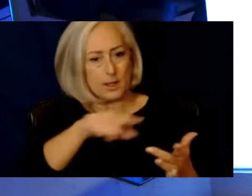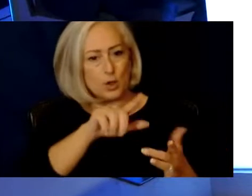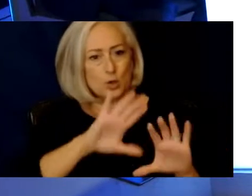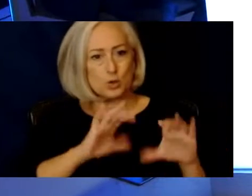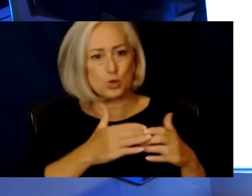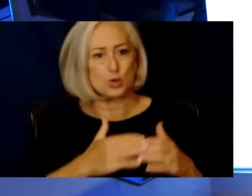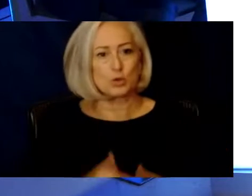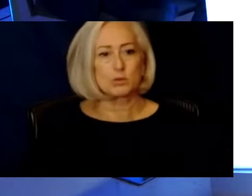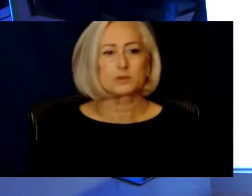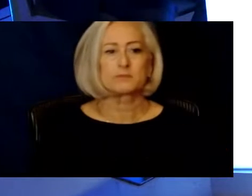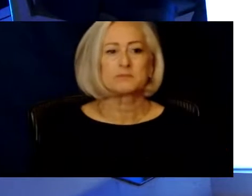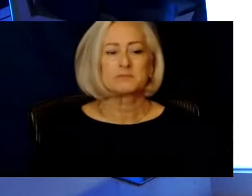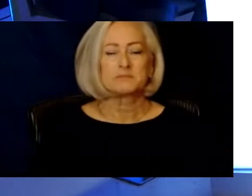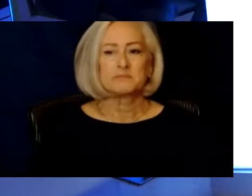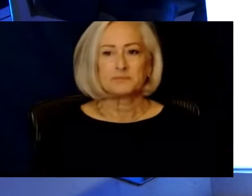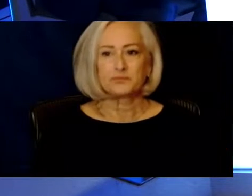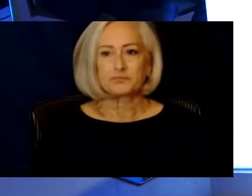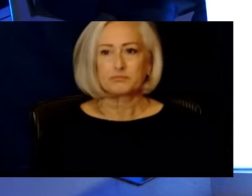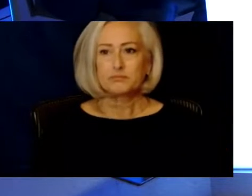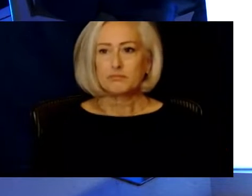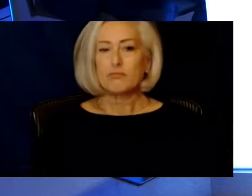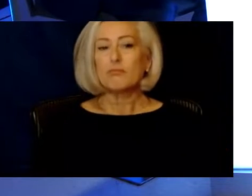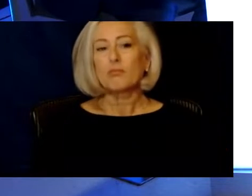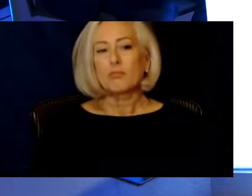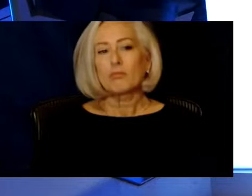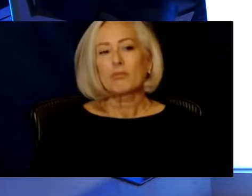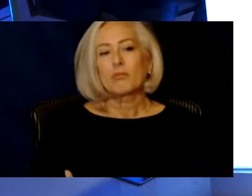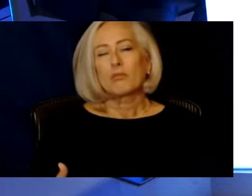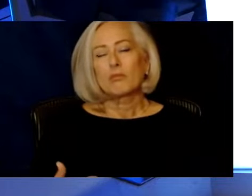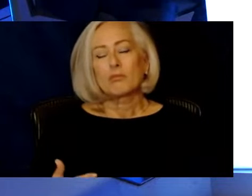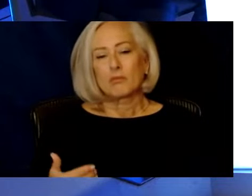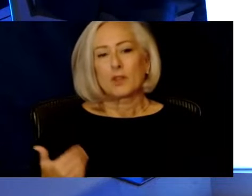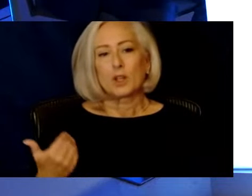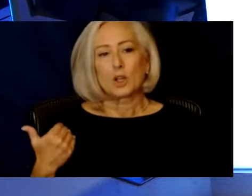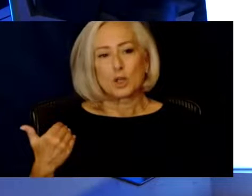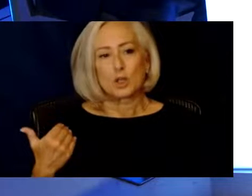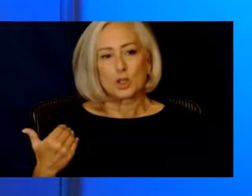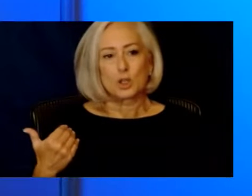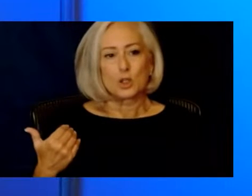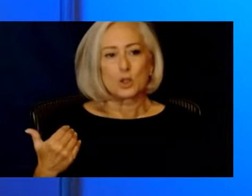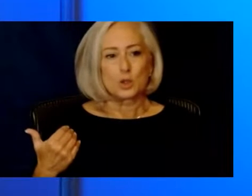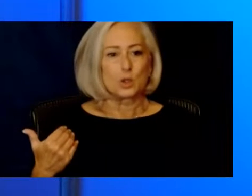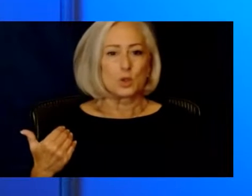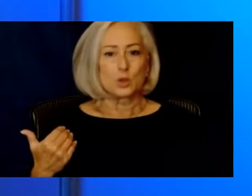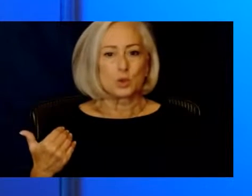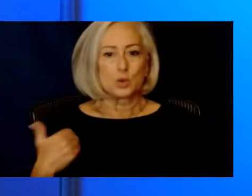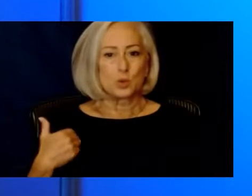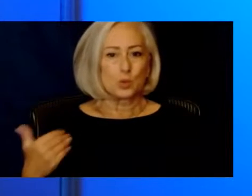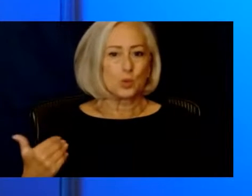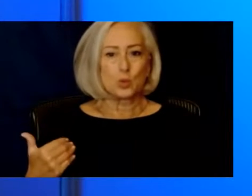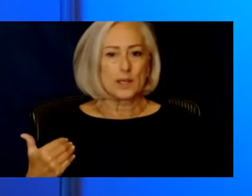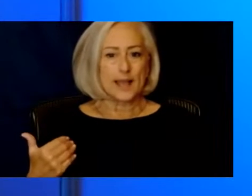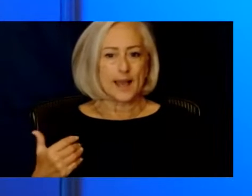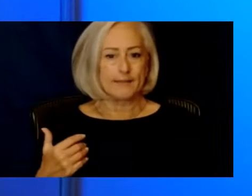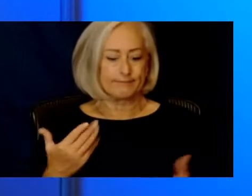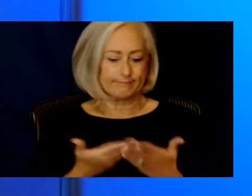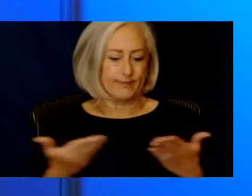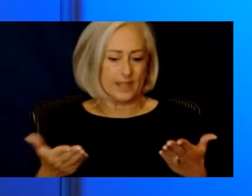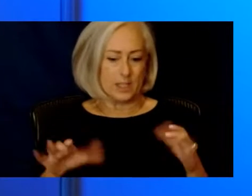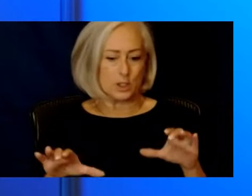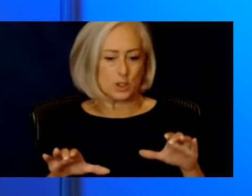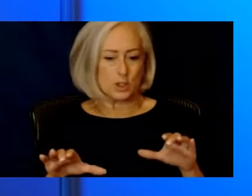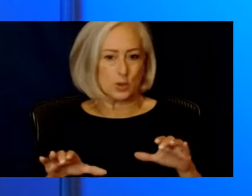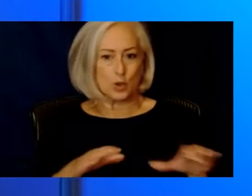sort of large scale, for lack of a better term, not quite the big event venue things we're doing in sort of the heart of COVID, but we have